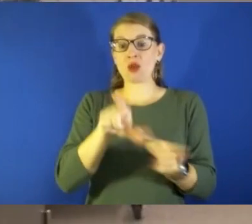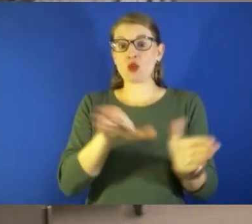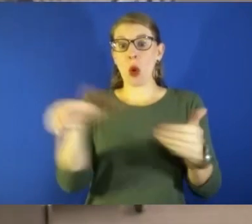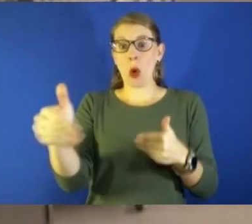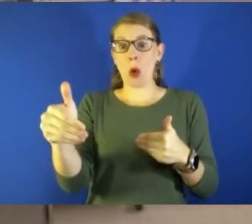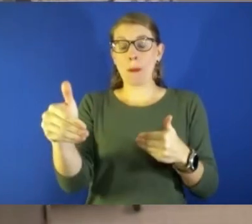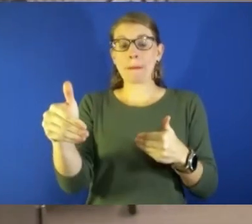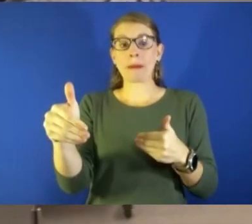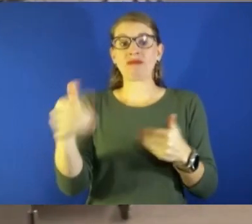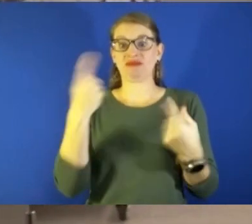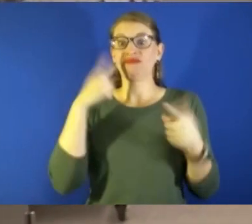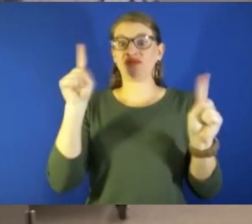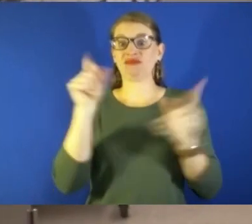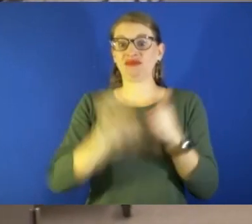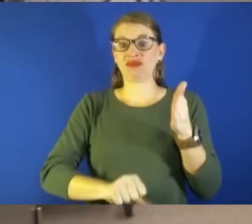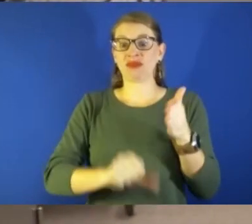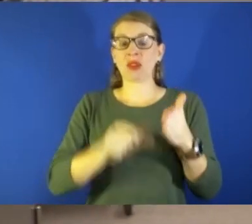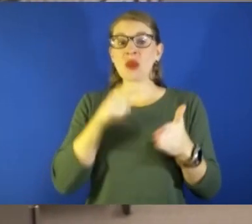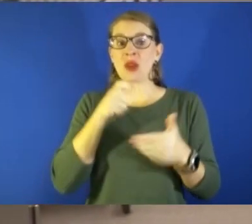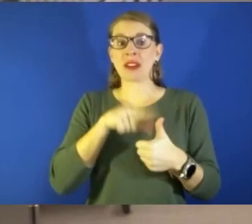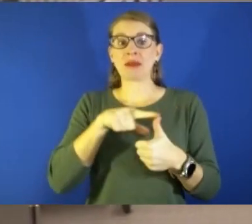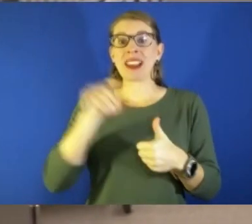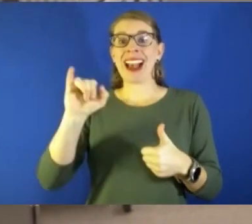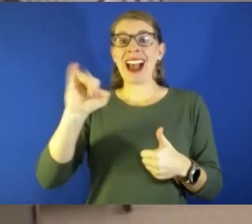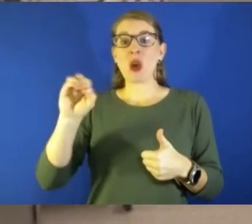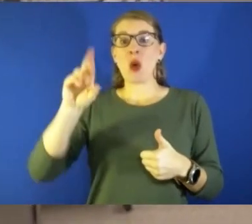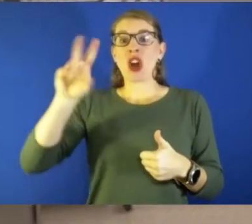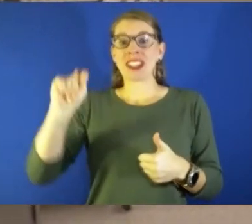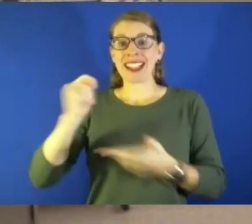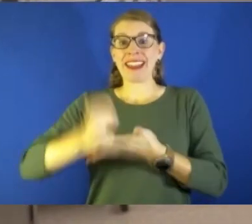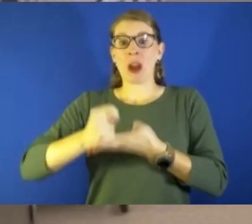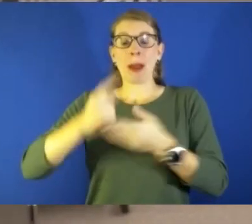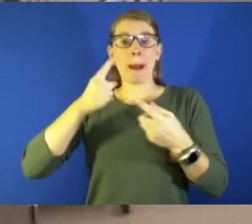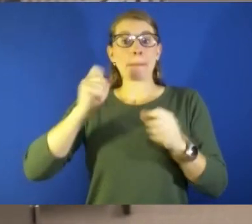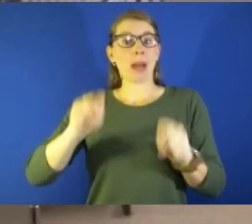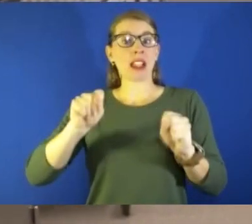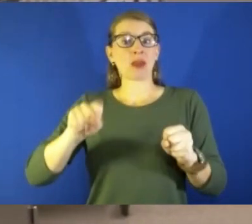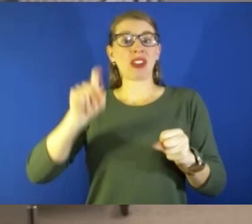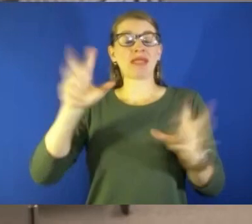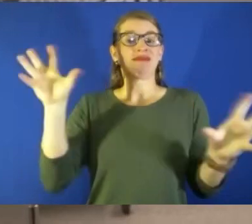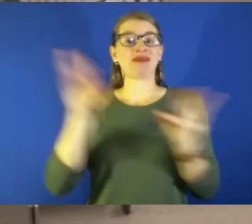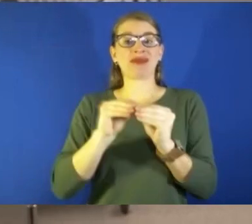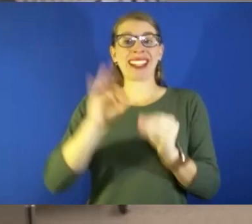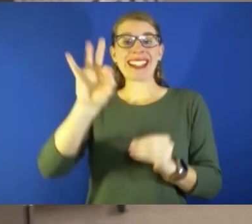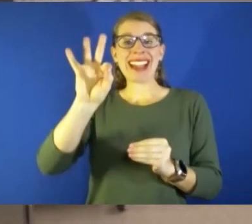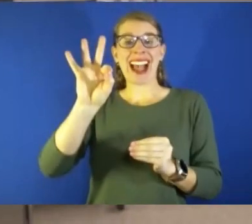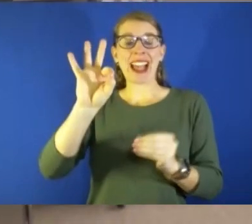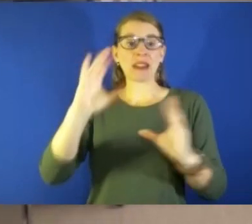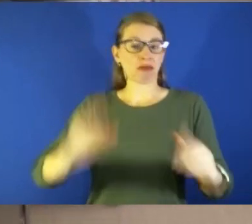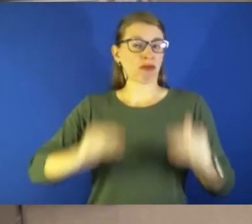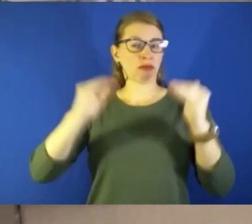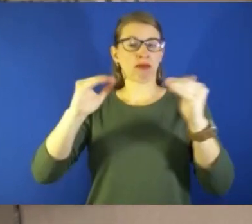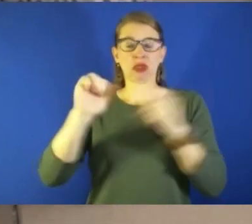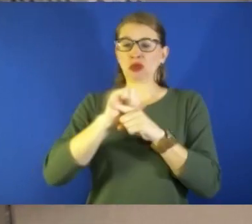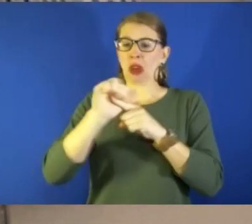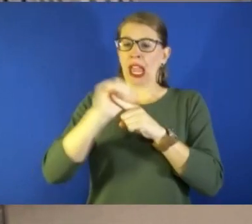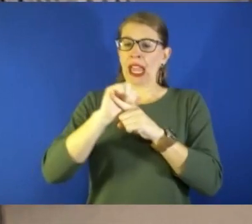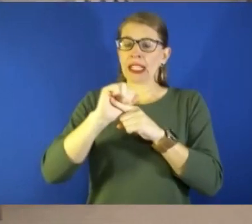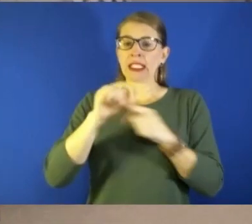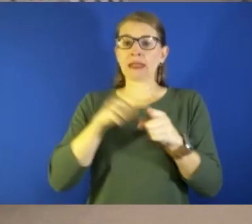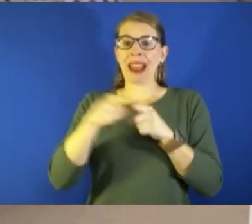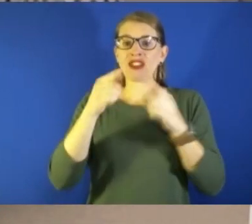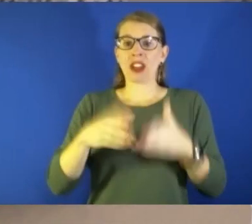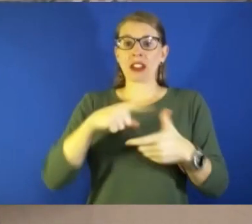happen, in order to make IORT therapy possible, it takes 9 highly trained specialists, and they include a